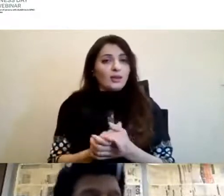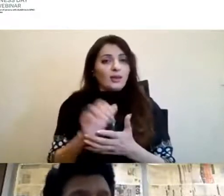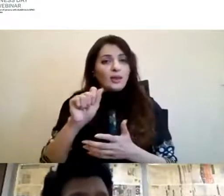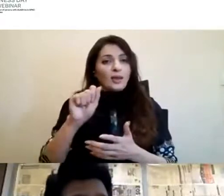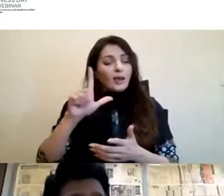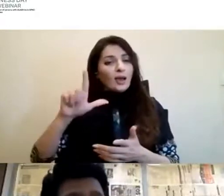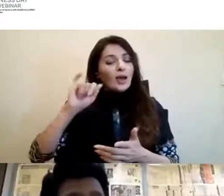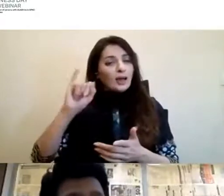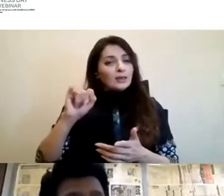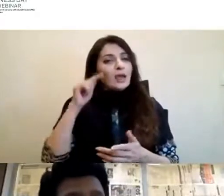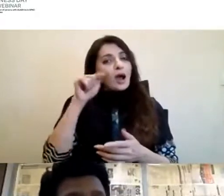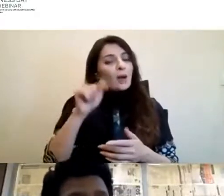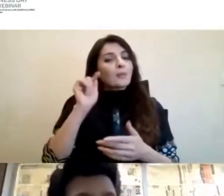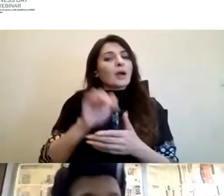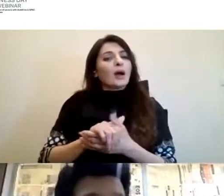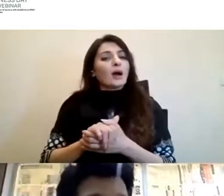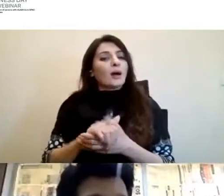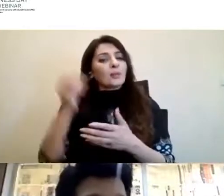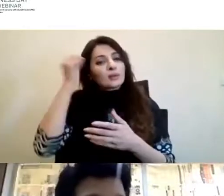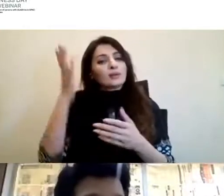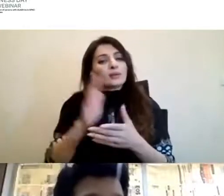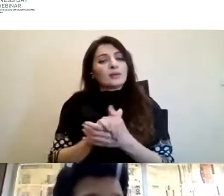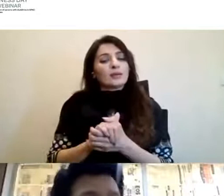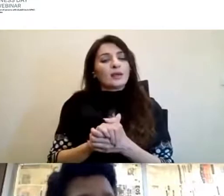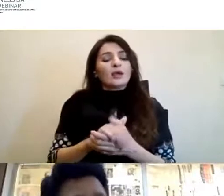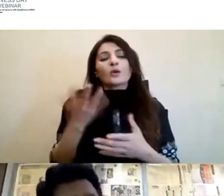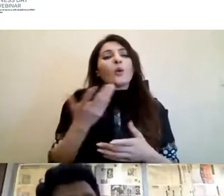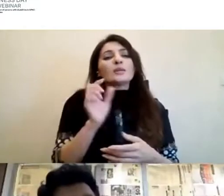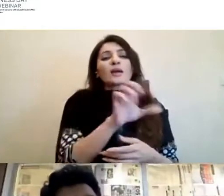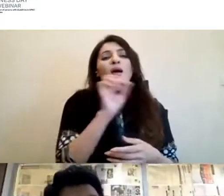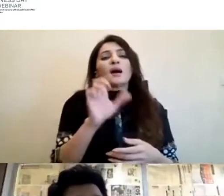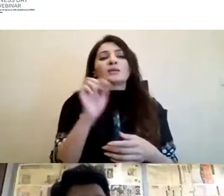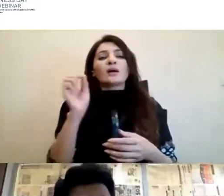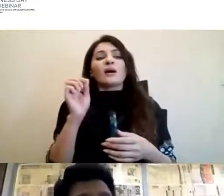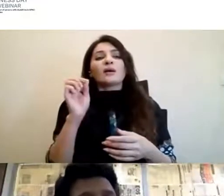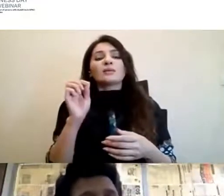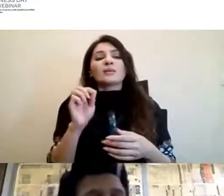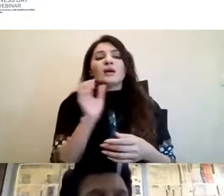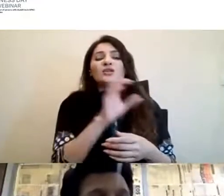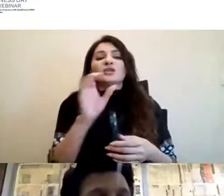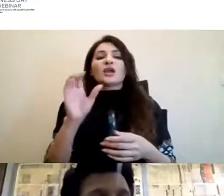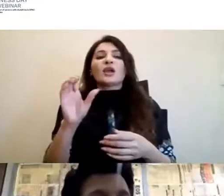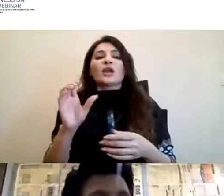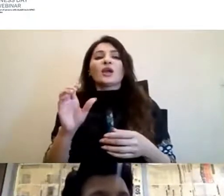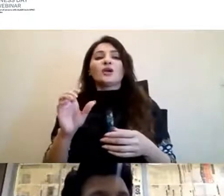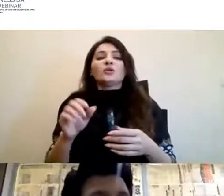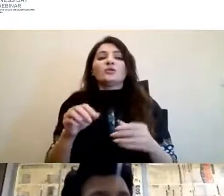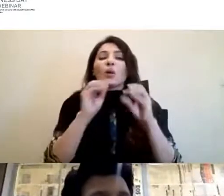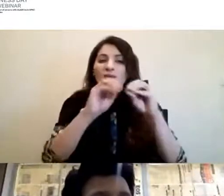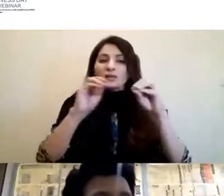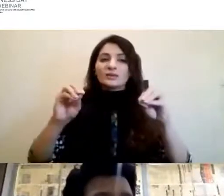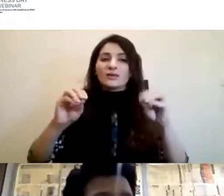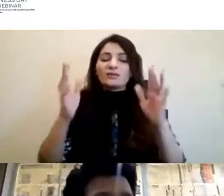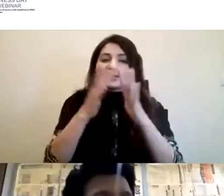your perspective, what are the main contributing factors for this increase in assistive digital tech? And how can we drive